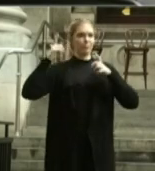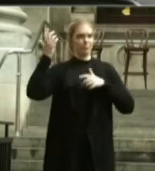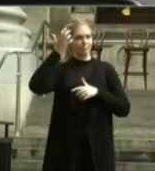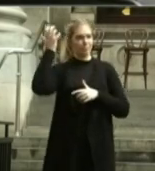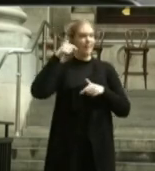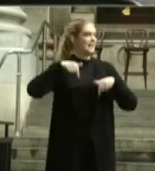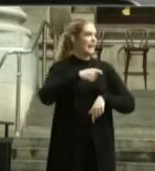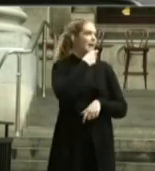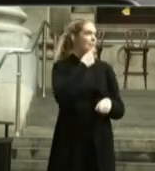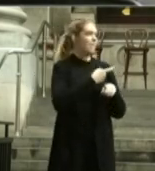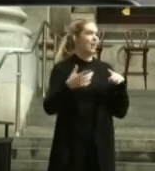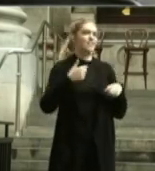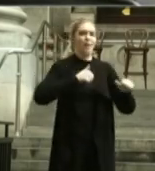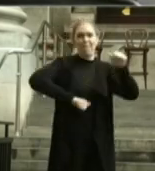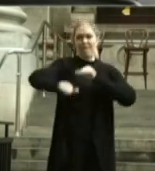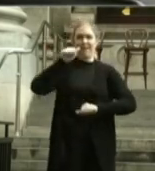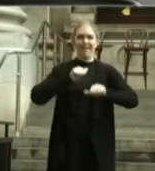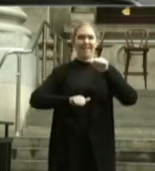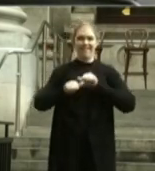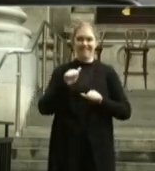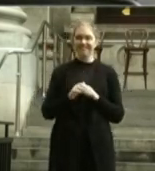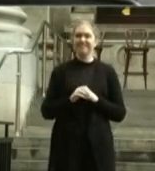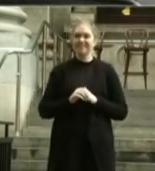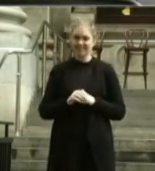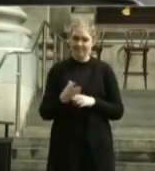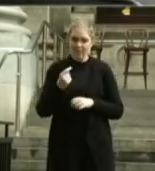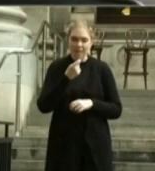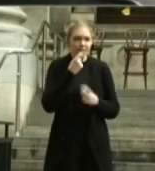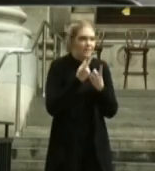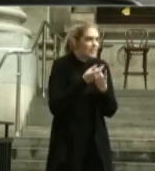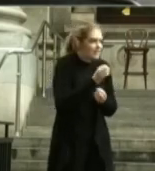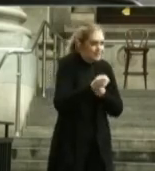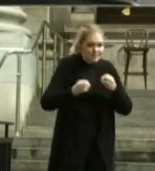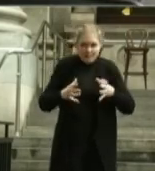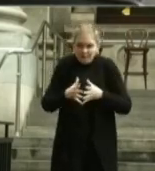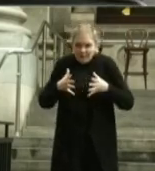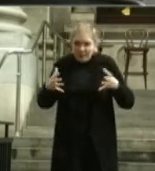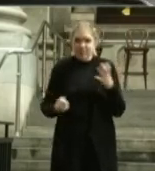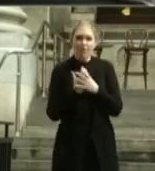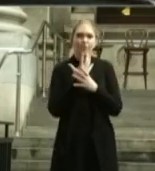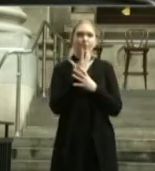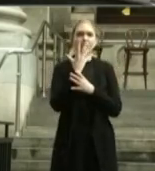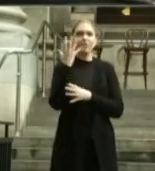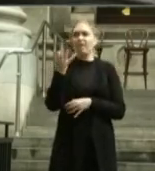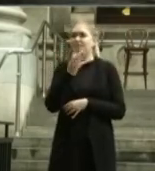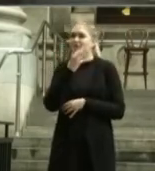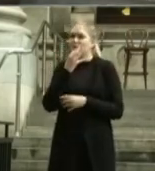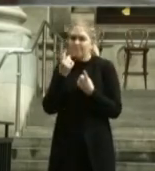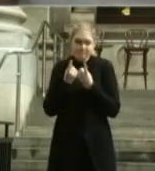This is going too fast, so I'm going to go back to the chorus. From little things, big things